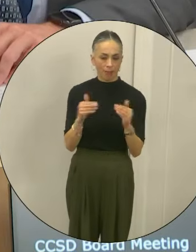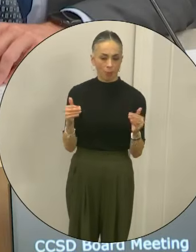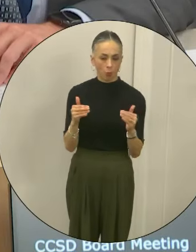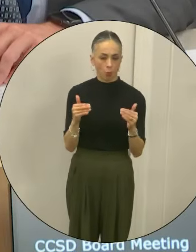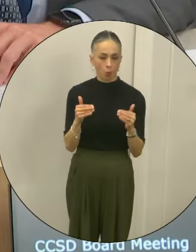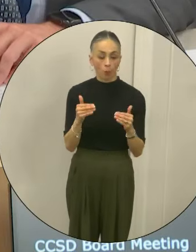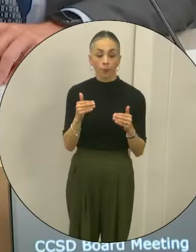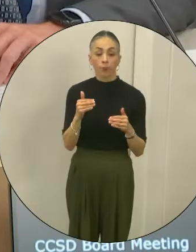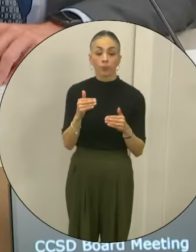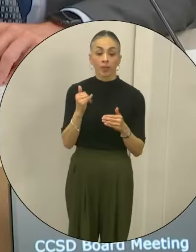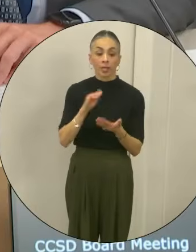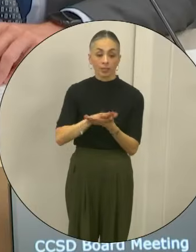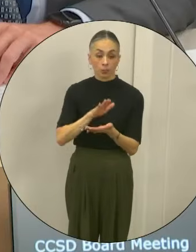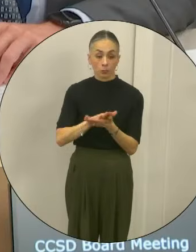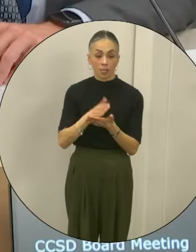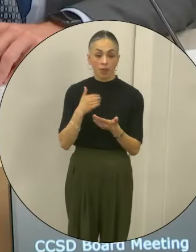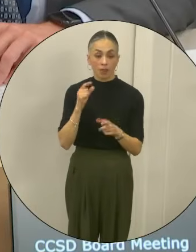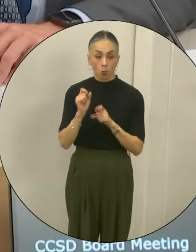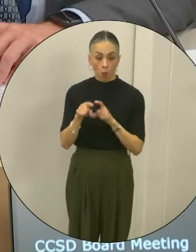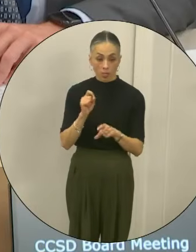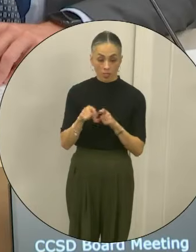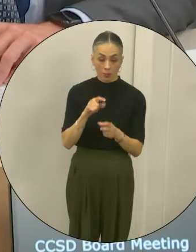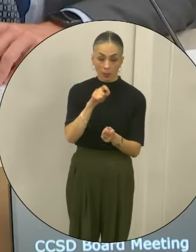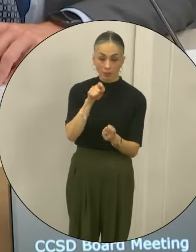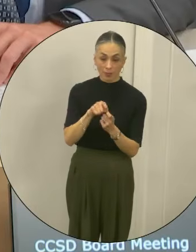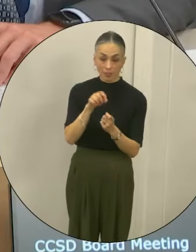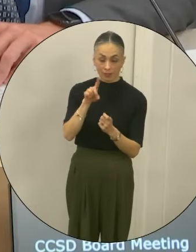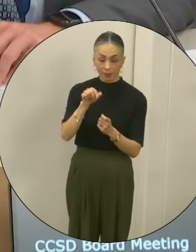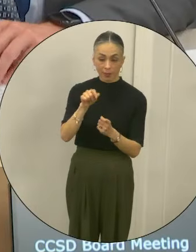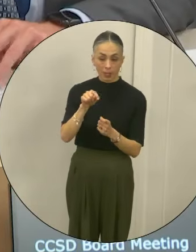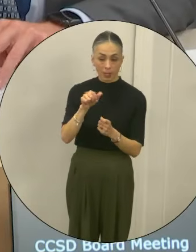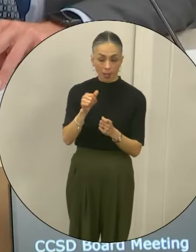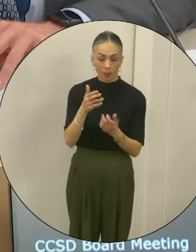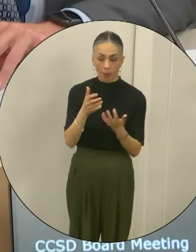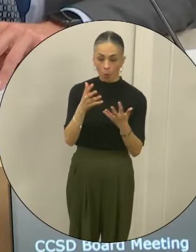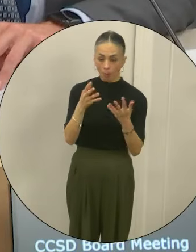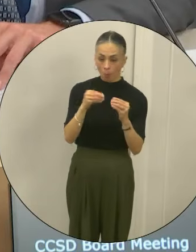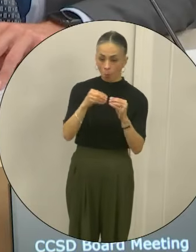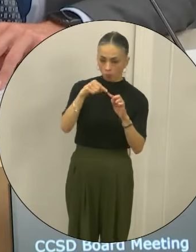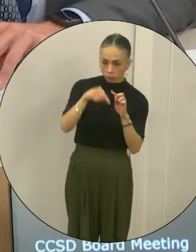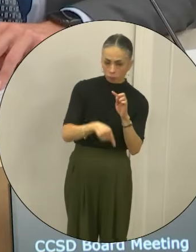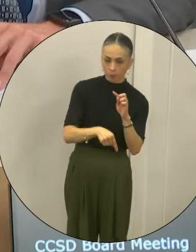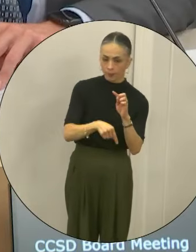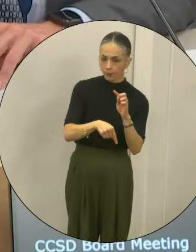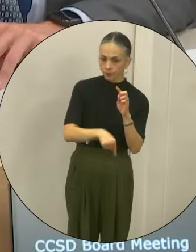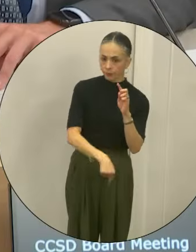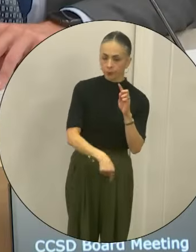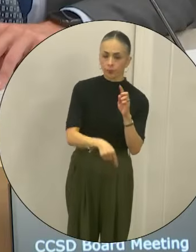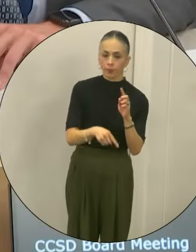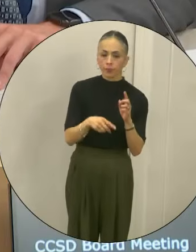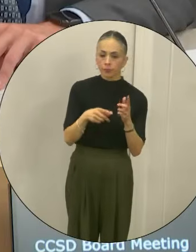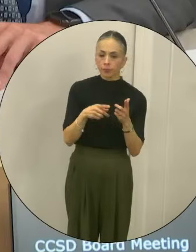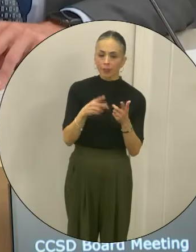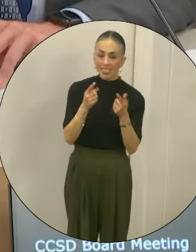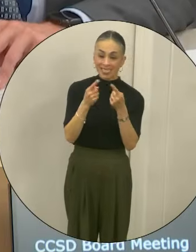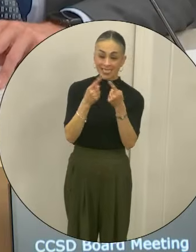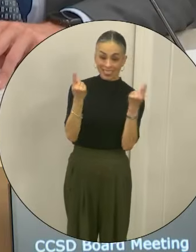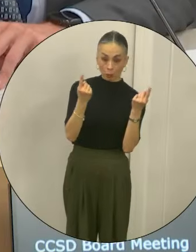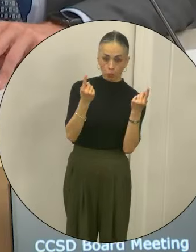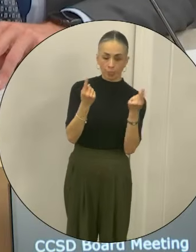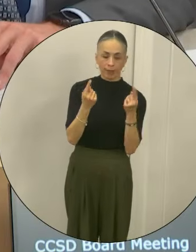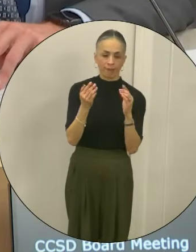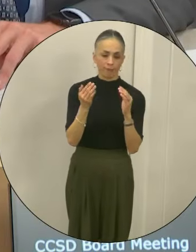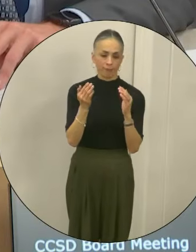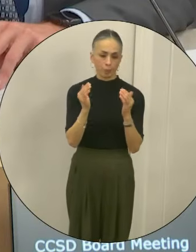If schools have questions about their specific data and they want to drill in a little bit more to the disagrees versus the strongly